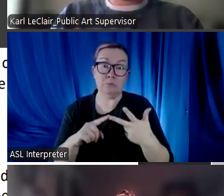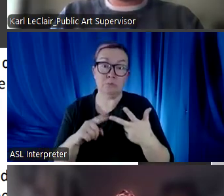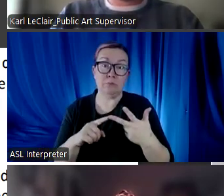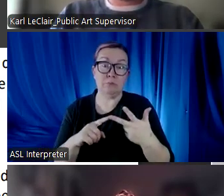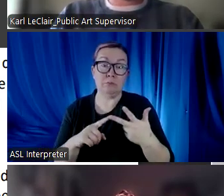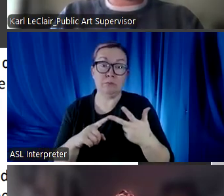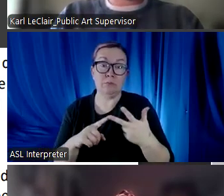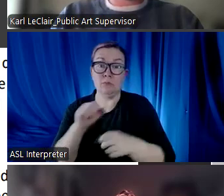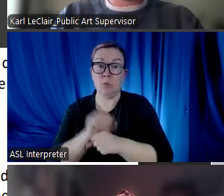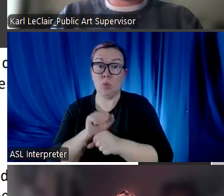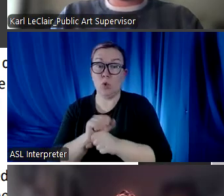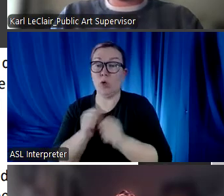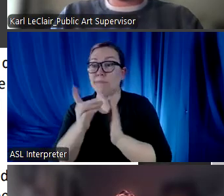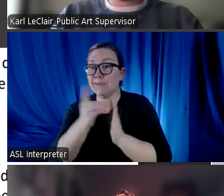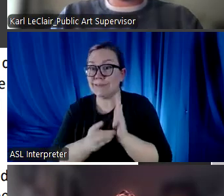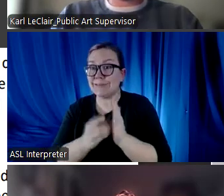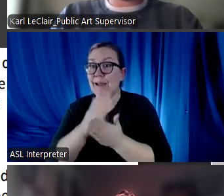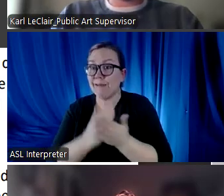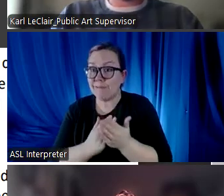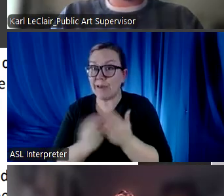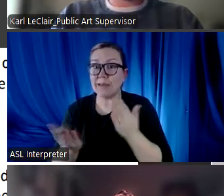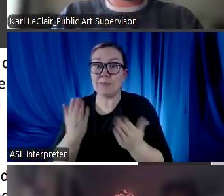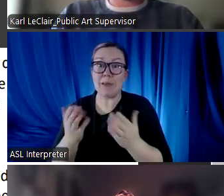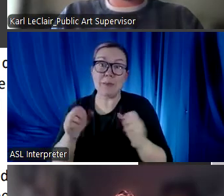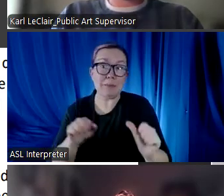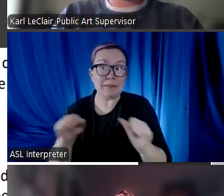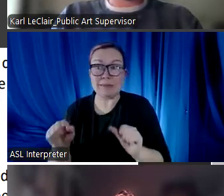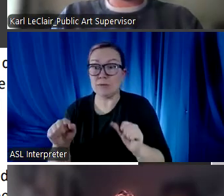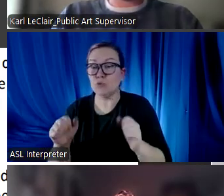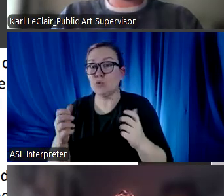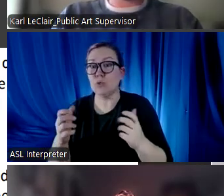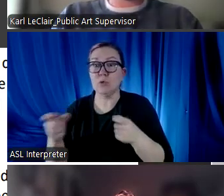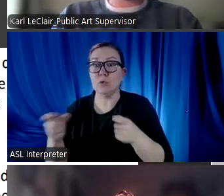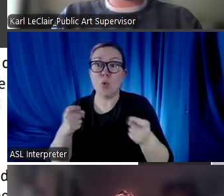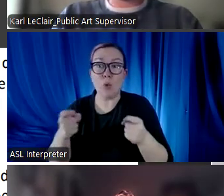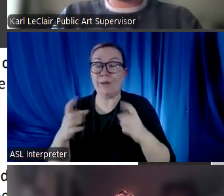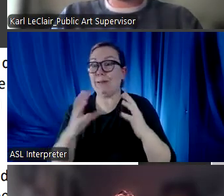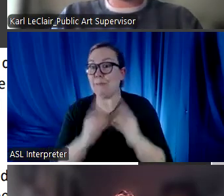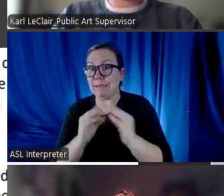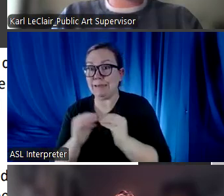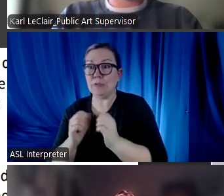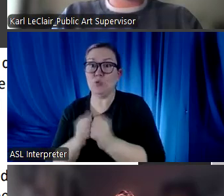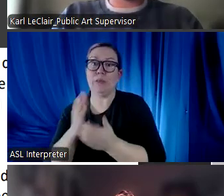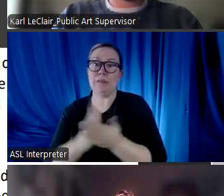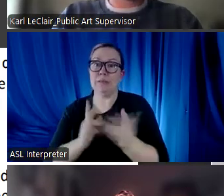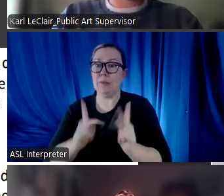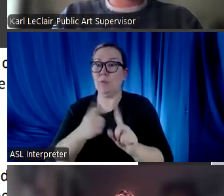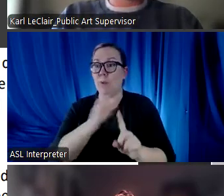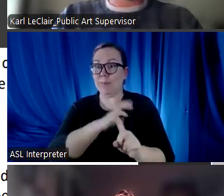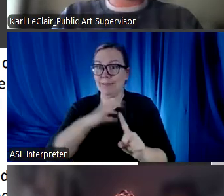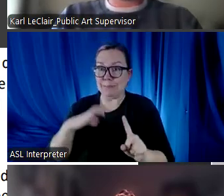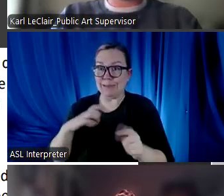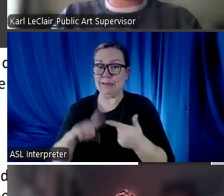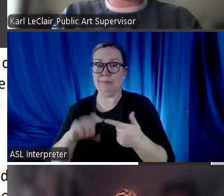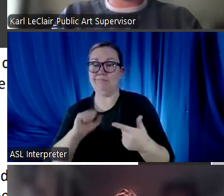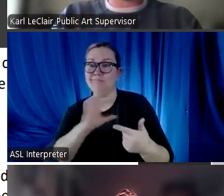then working through the design phase, maybe potentially coordinating on meetings with some of the committee members and staff,